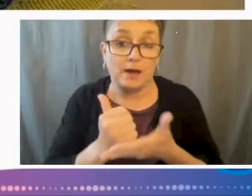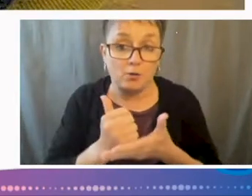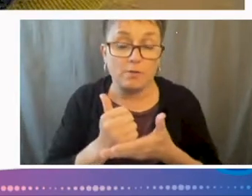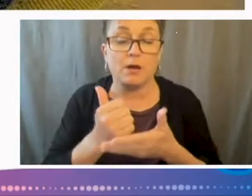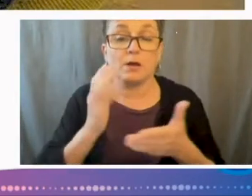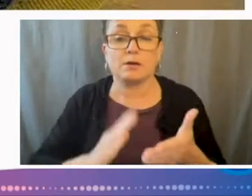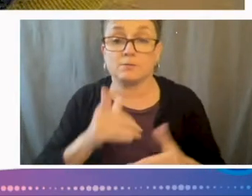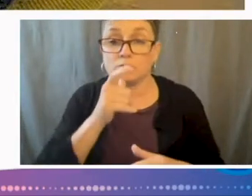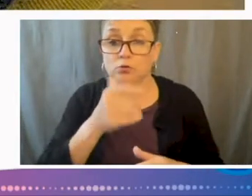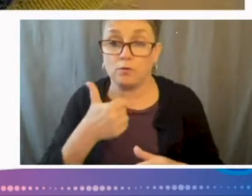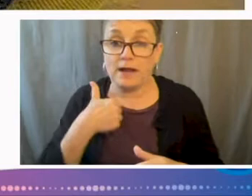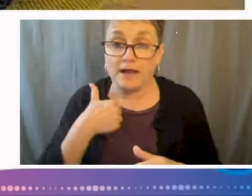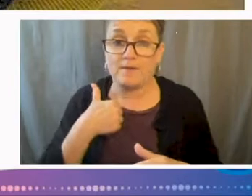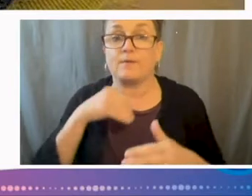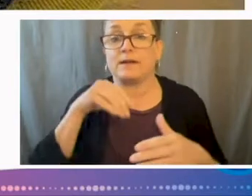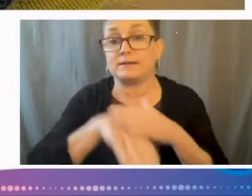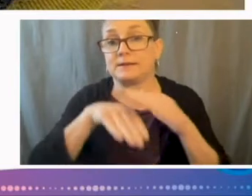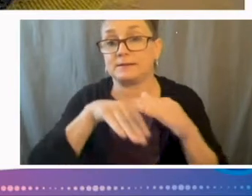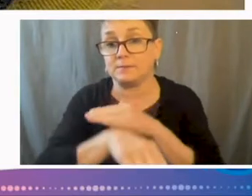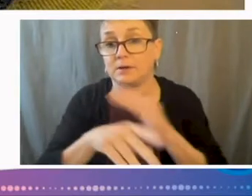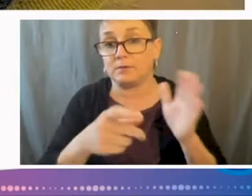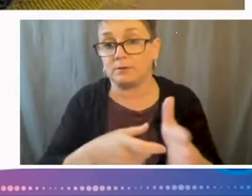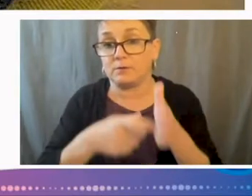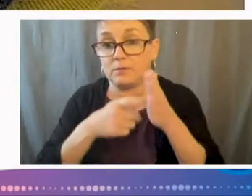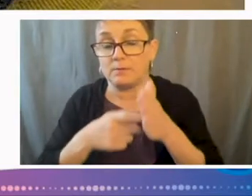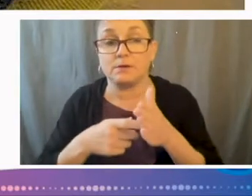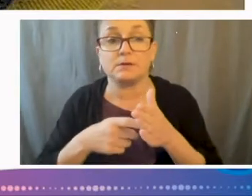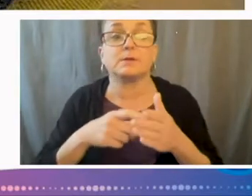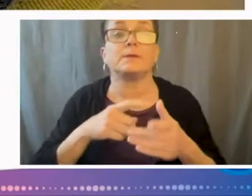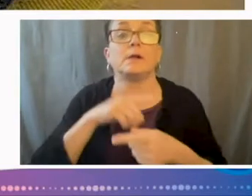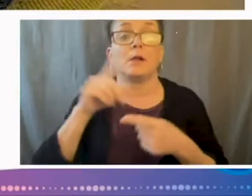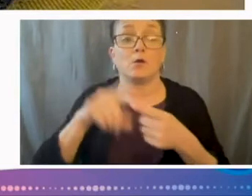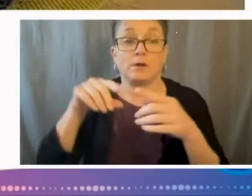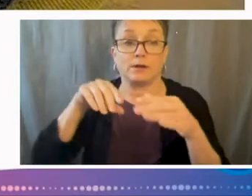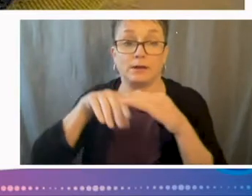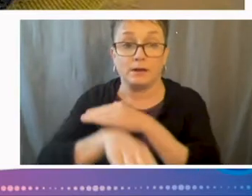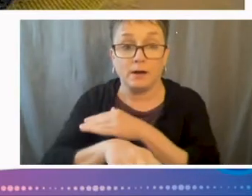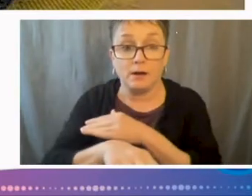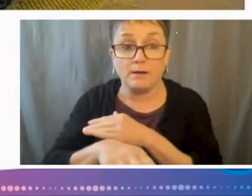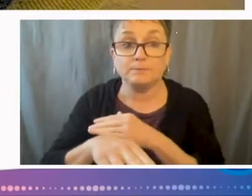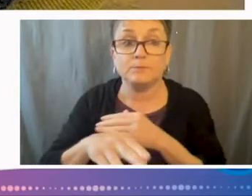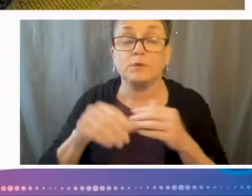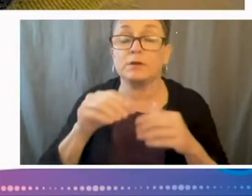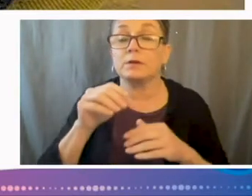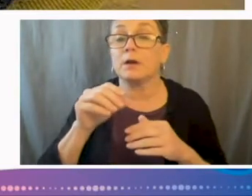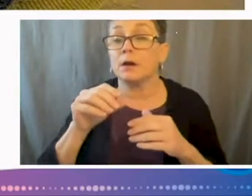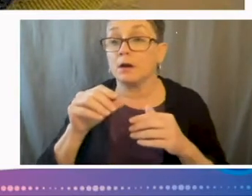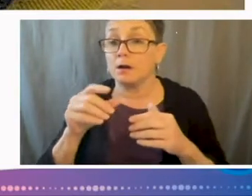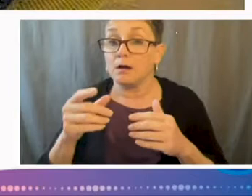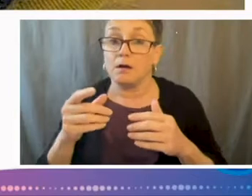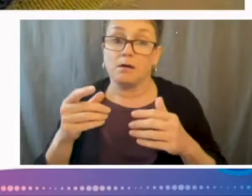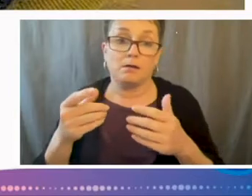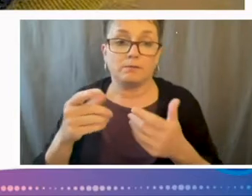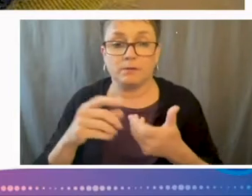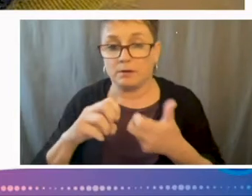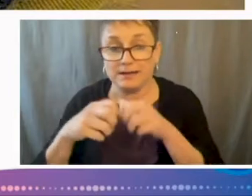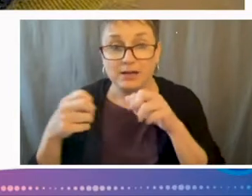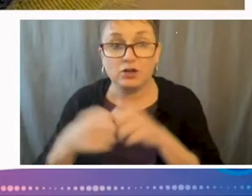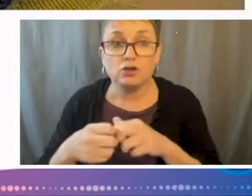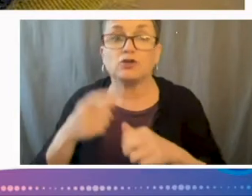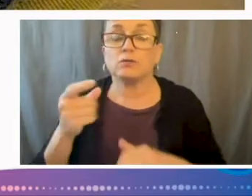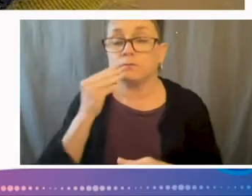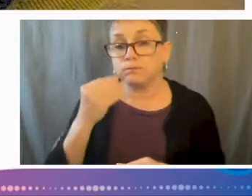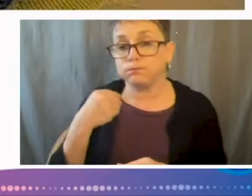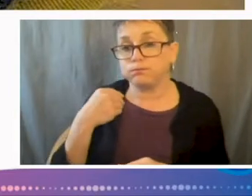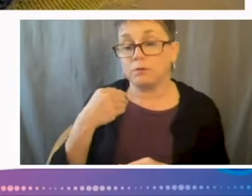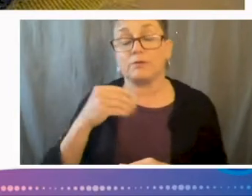requirements. When boarding a customer with a mobility device, crew members are required to inform the customer if their destination is not accessible